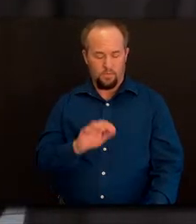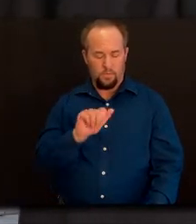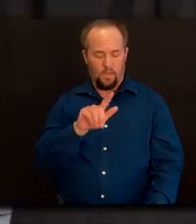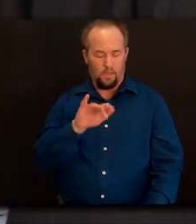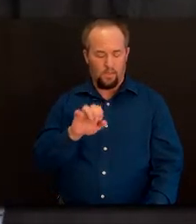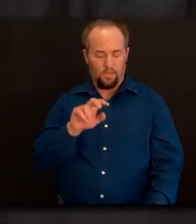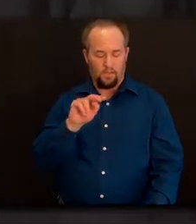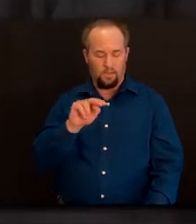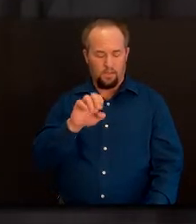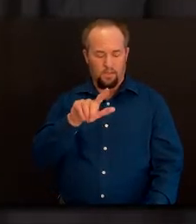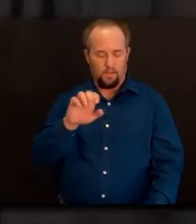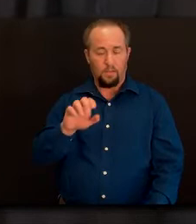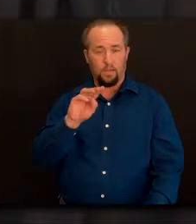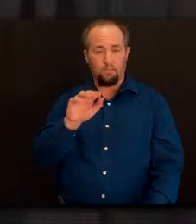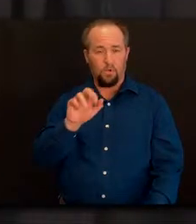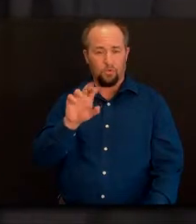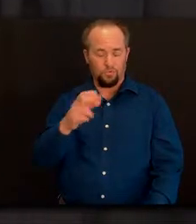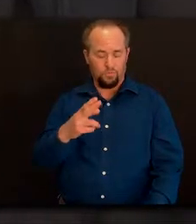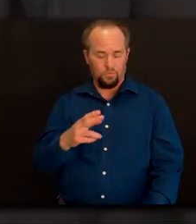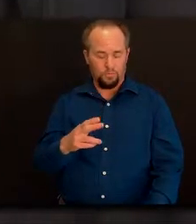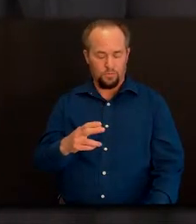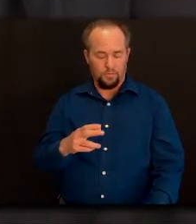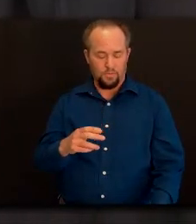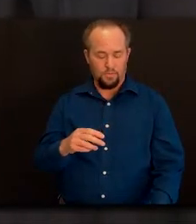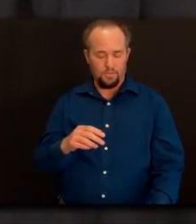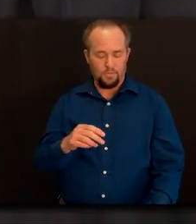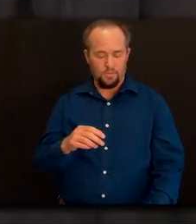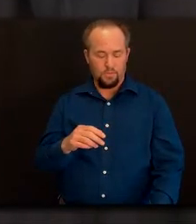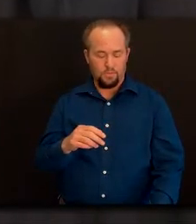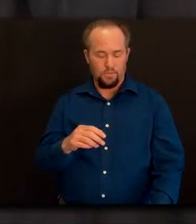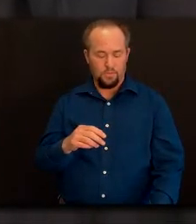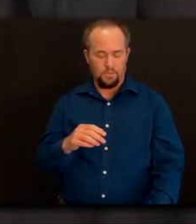Allie Neely Marsh.